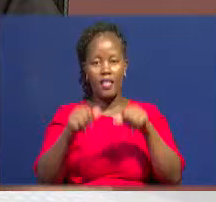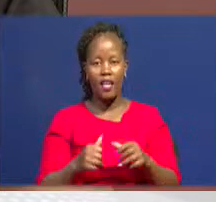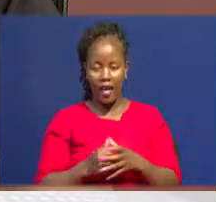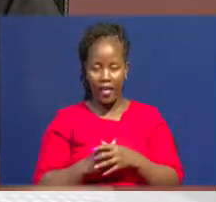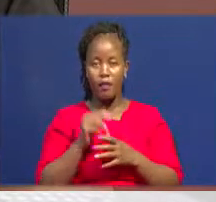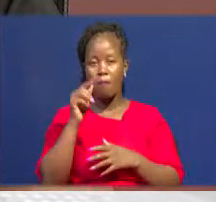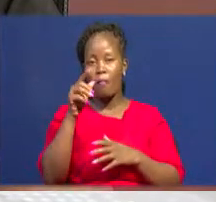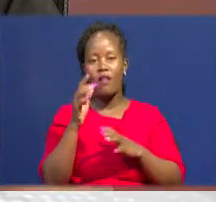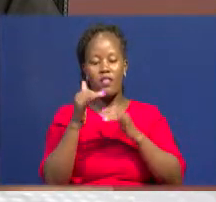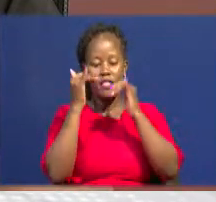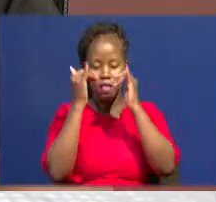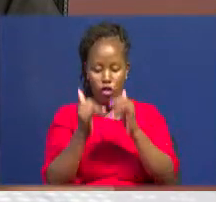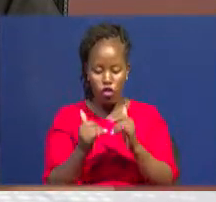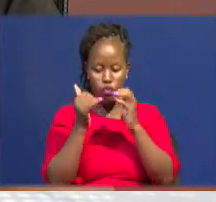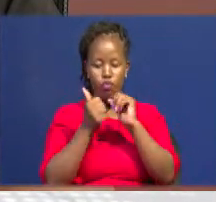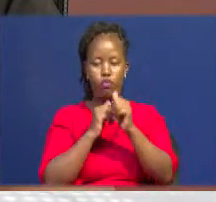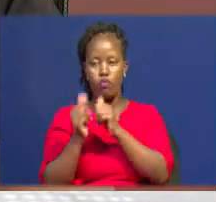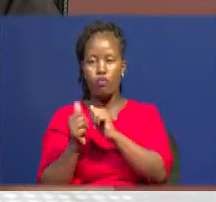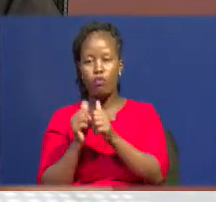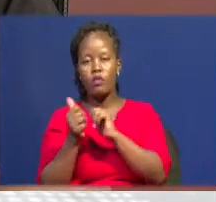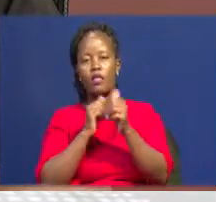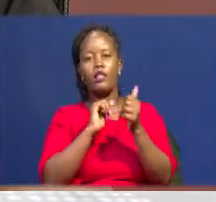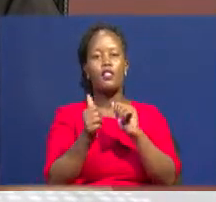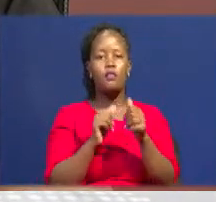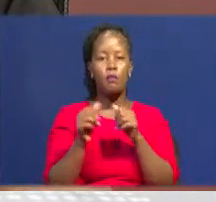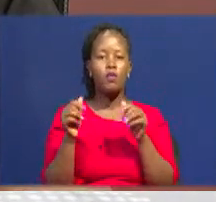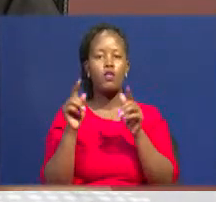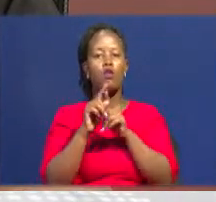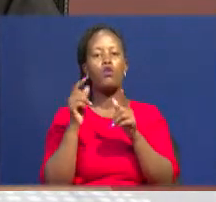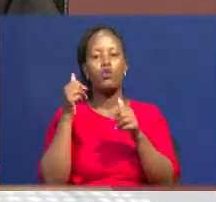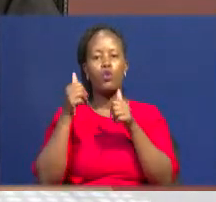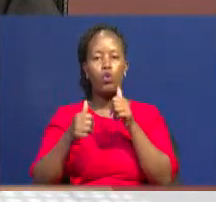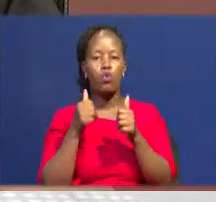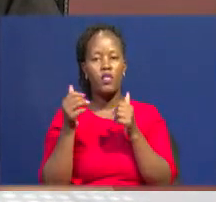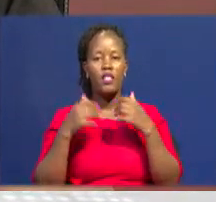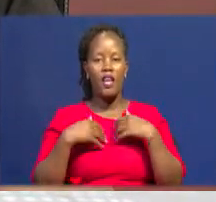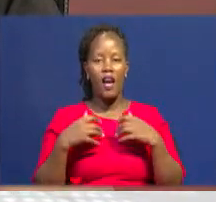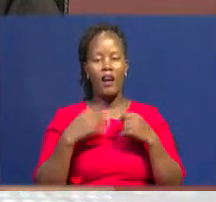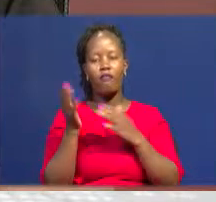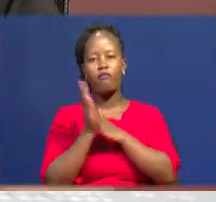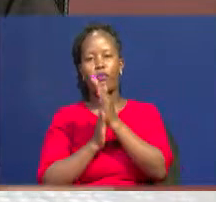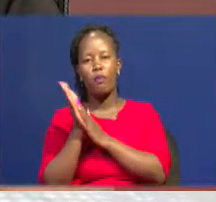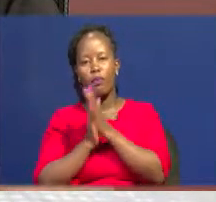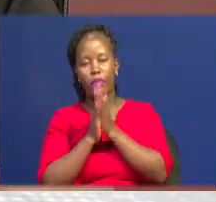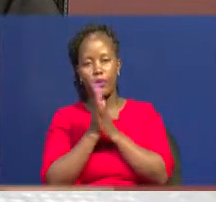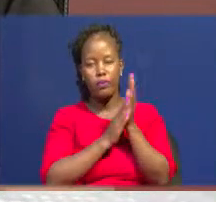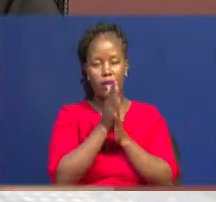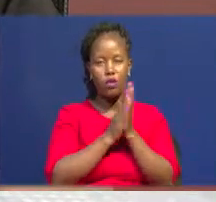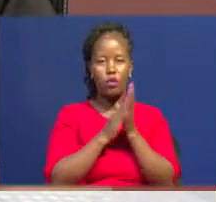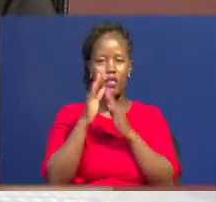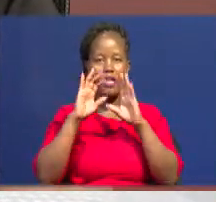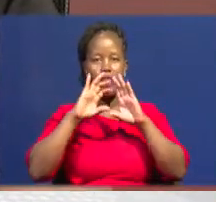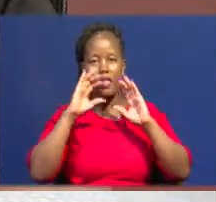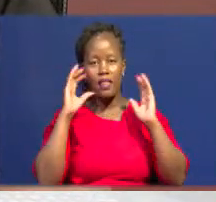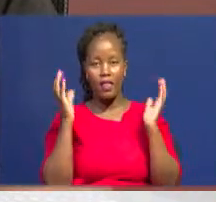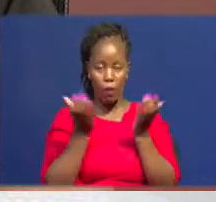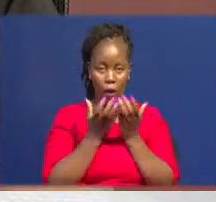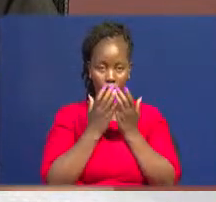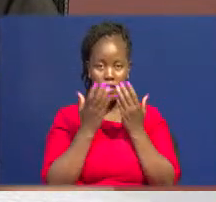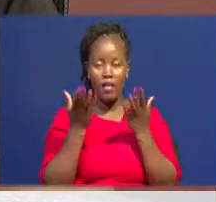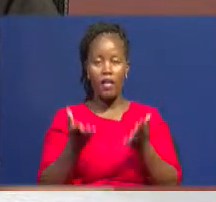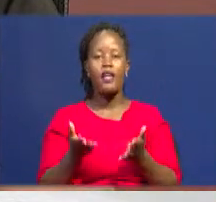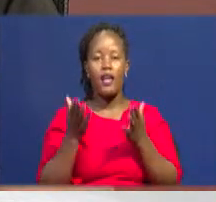new sports offering. It's just gaining traction in the world. Now there are very many sports that are